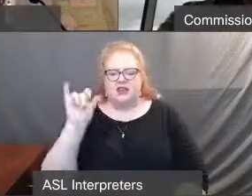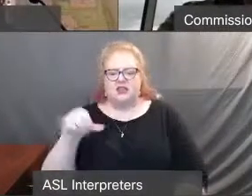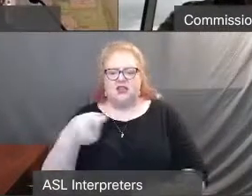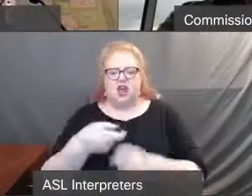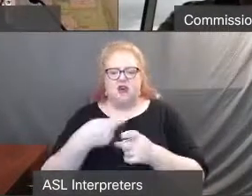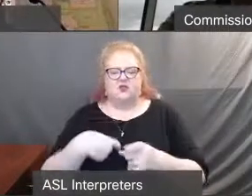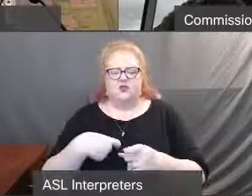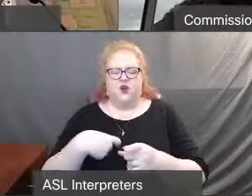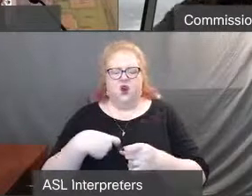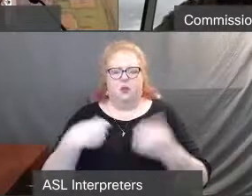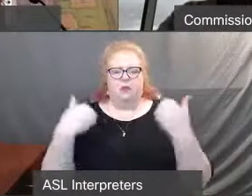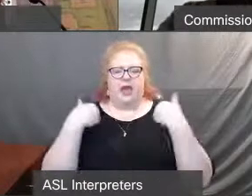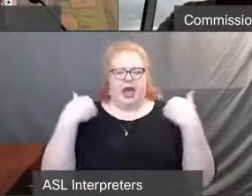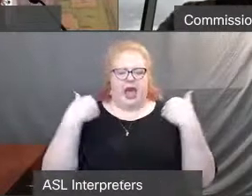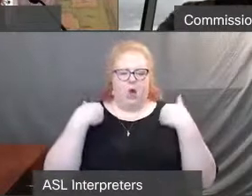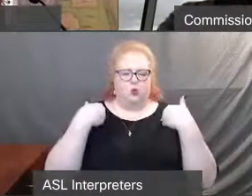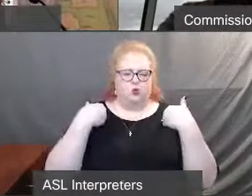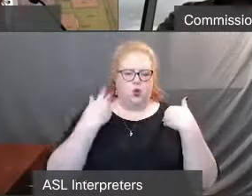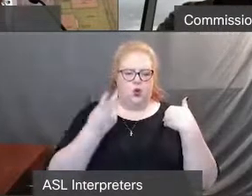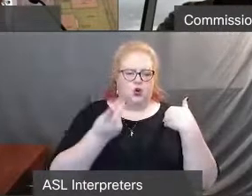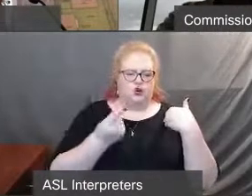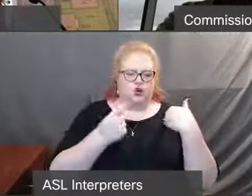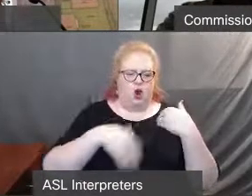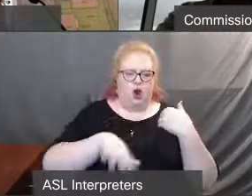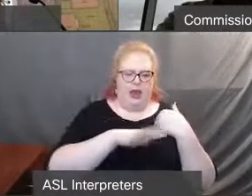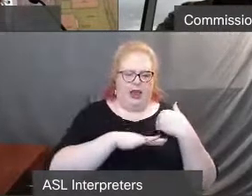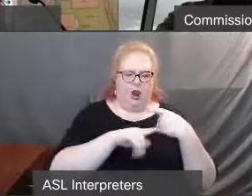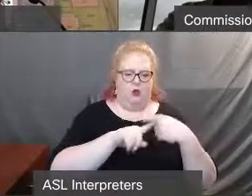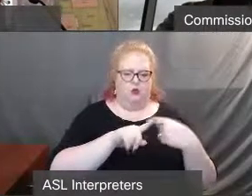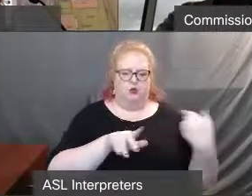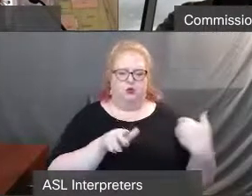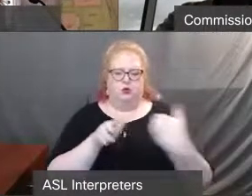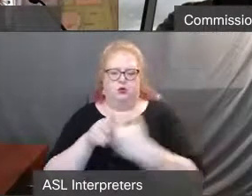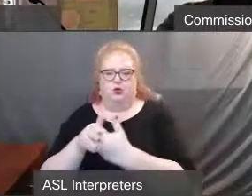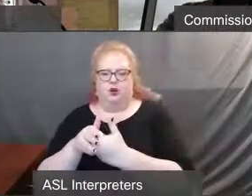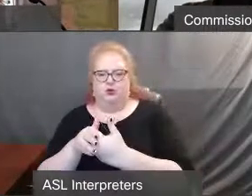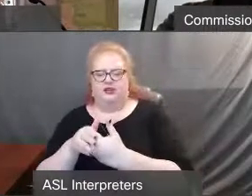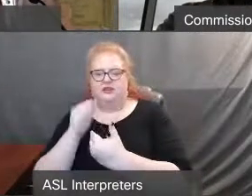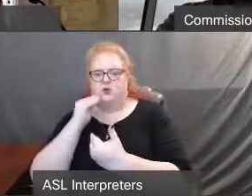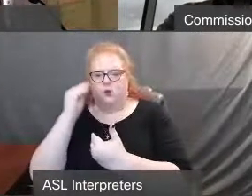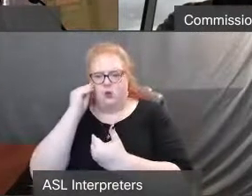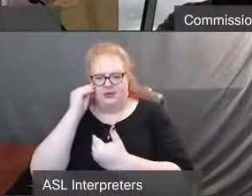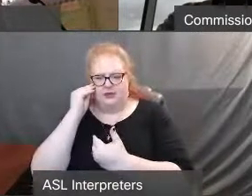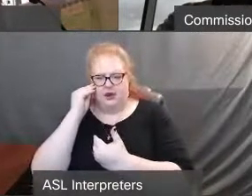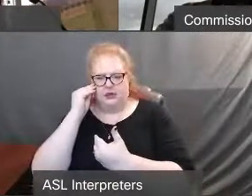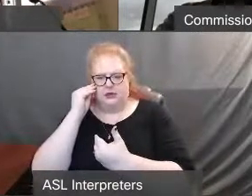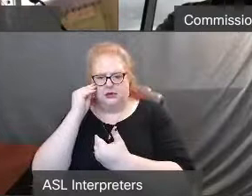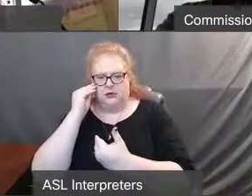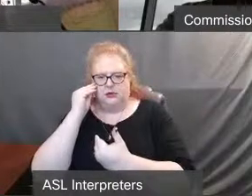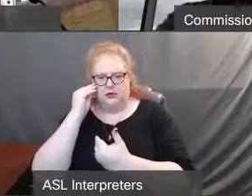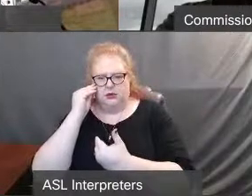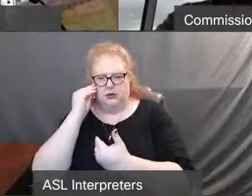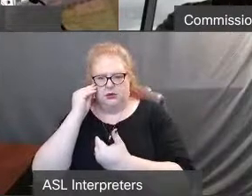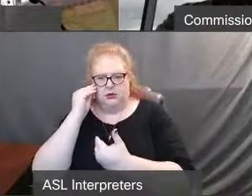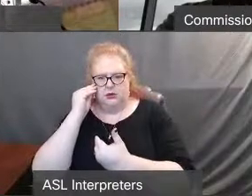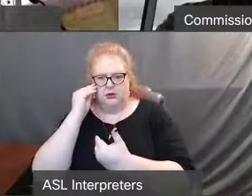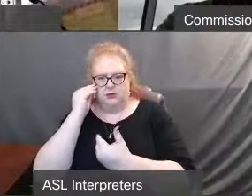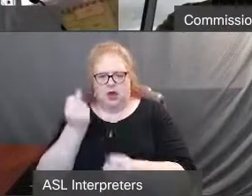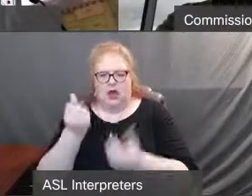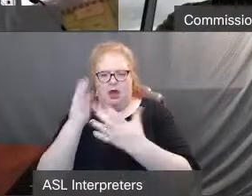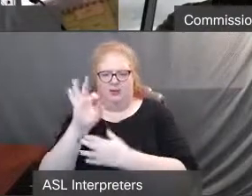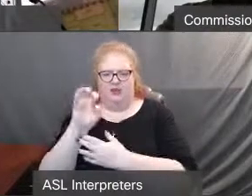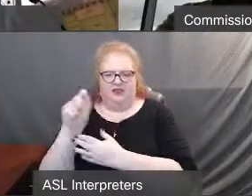outdoor dog area to the nearest resident that bags up to that? How many feet is that approximately?